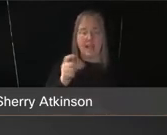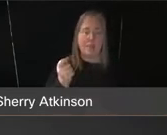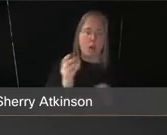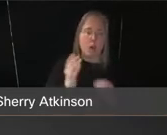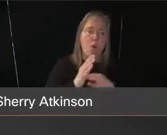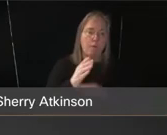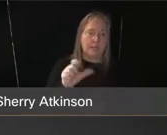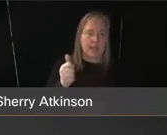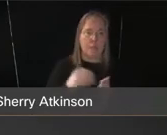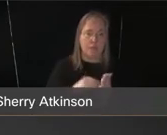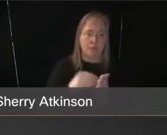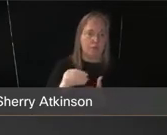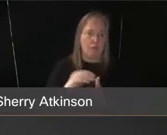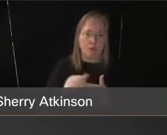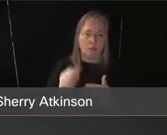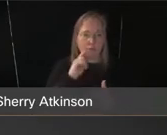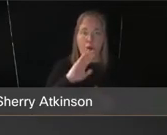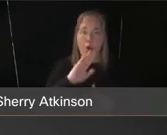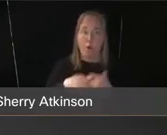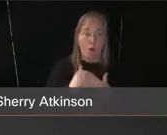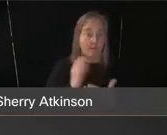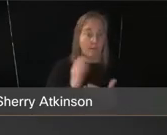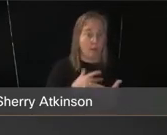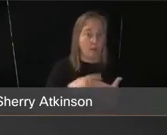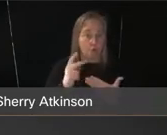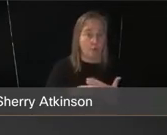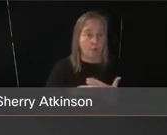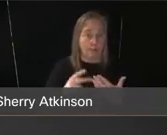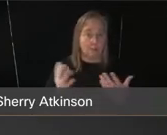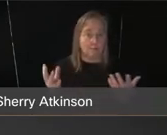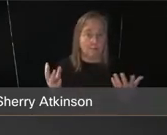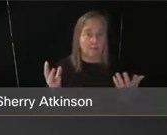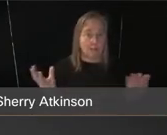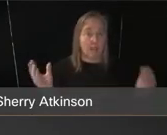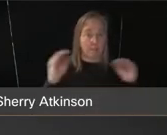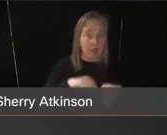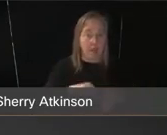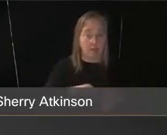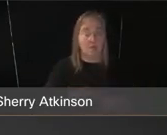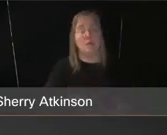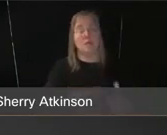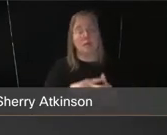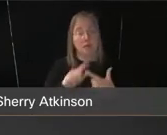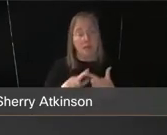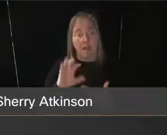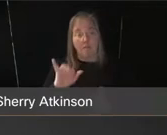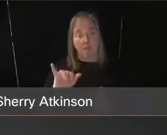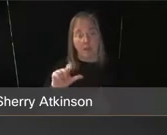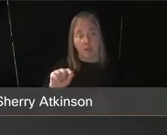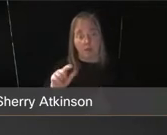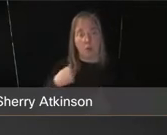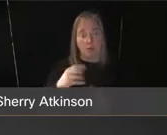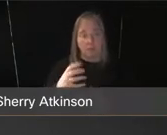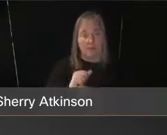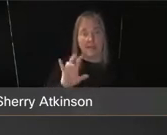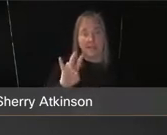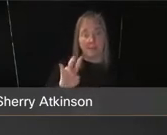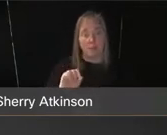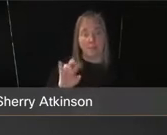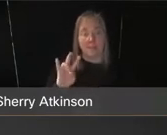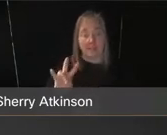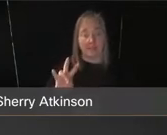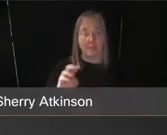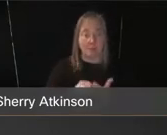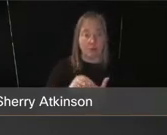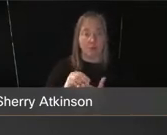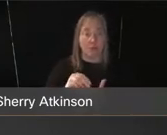million for all of our programs combined. And in fiscal year 20, we received $7.7 million. And